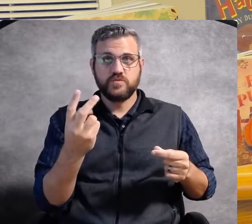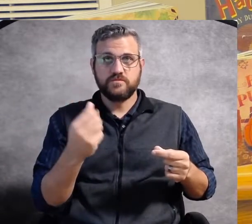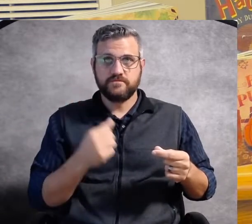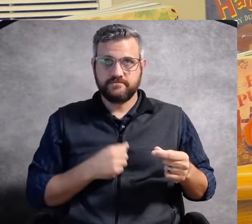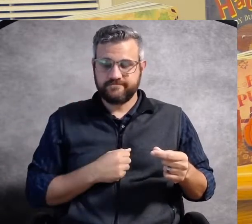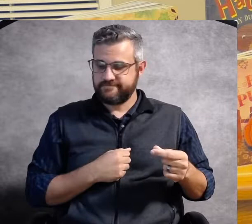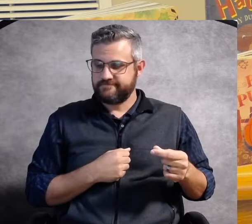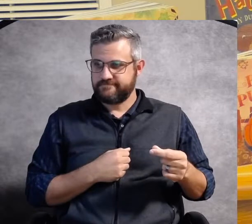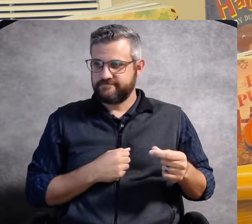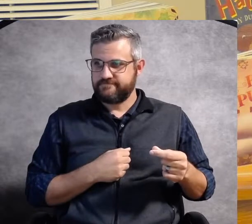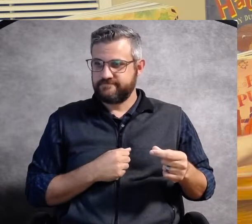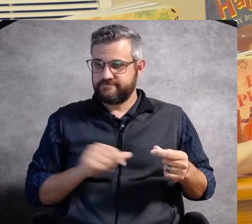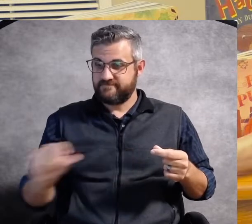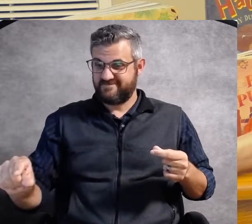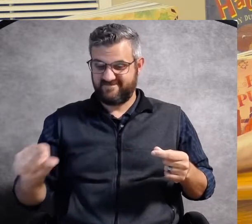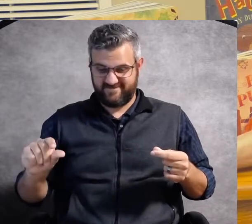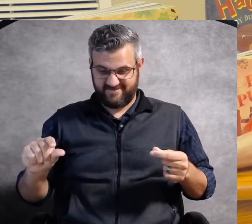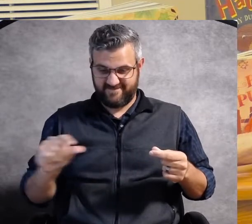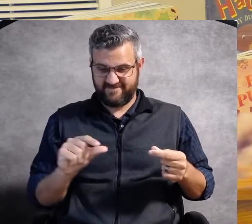2,